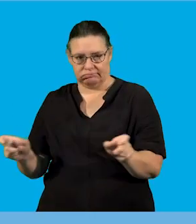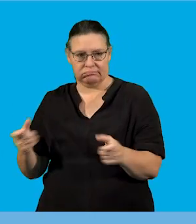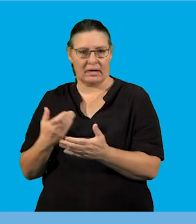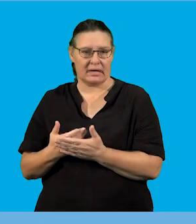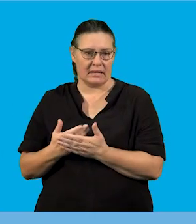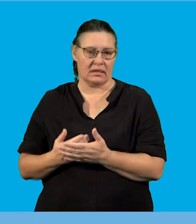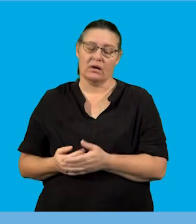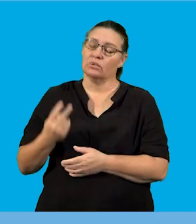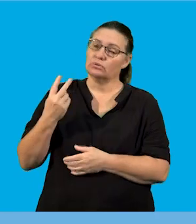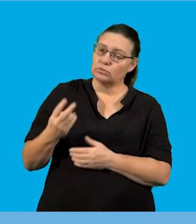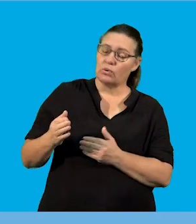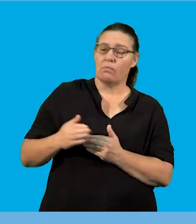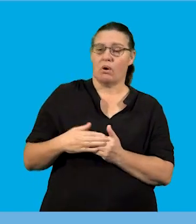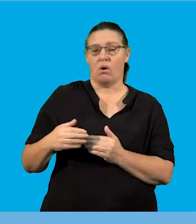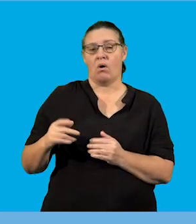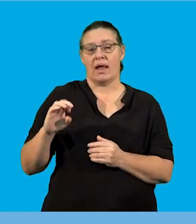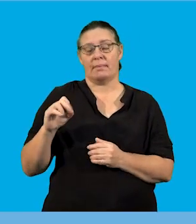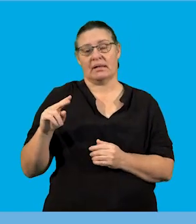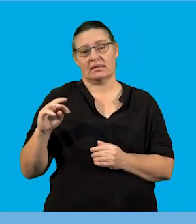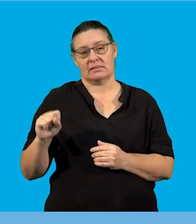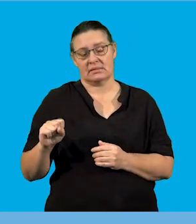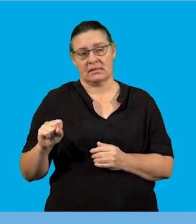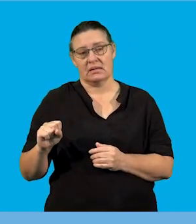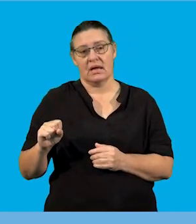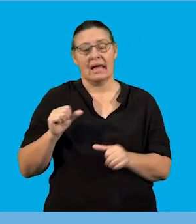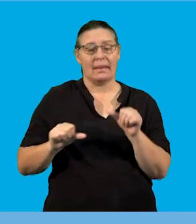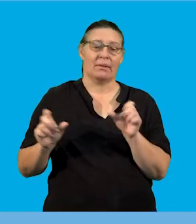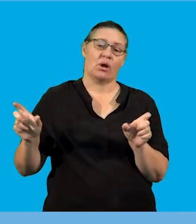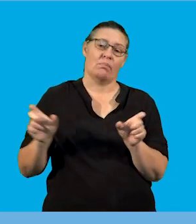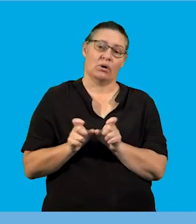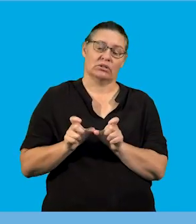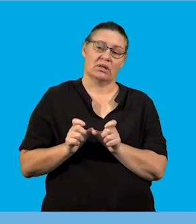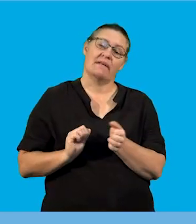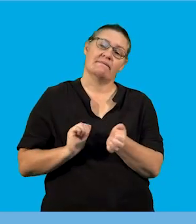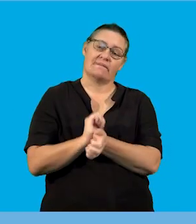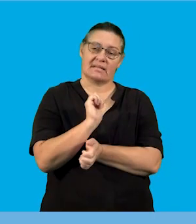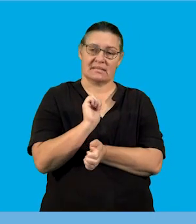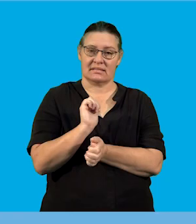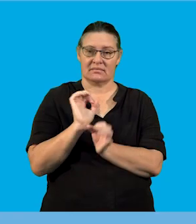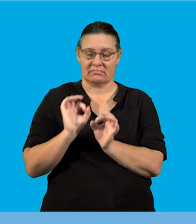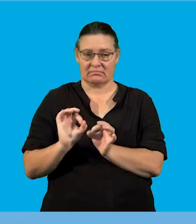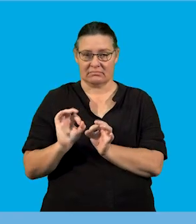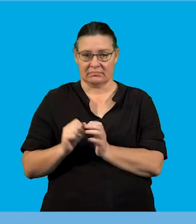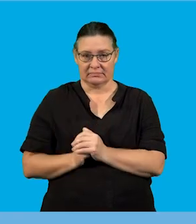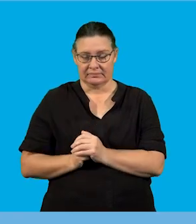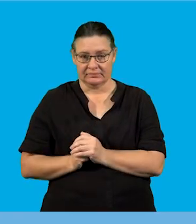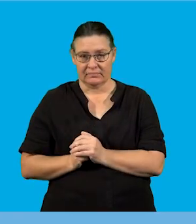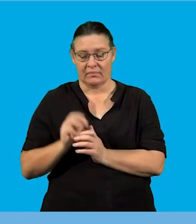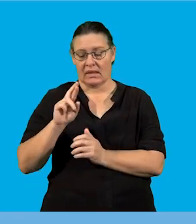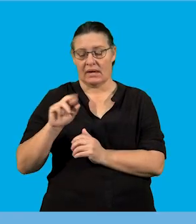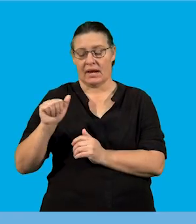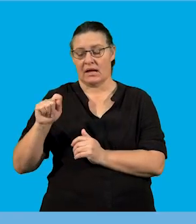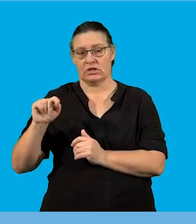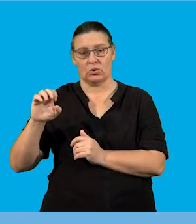pure substance that contains two or more elements that are chemically bonded in a fixed proportion or in a